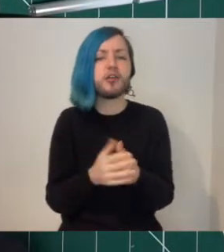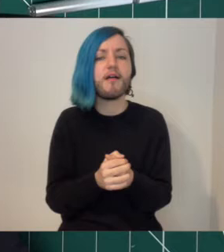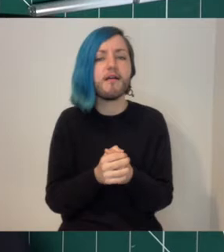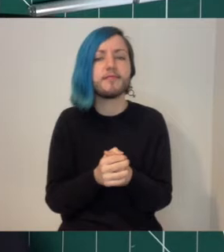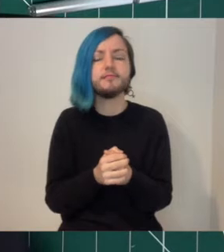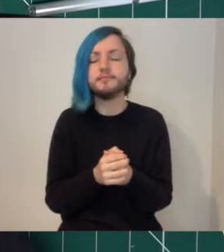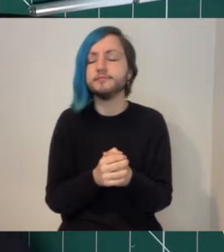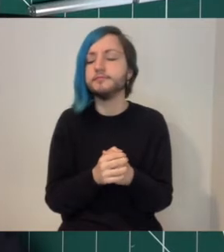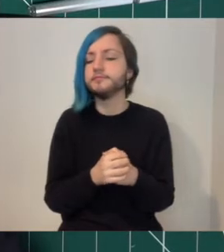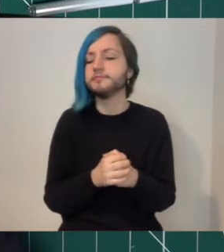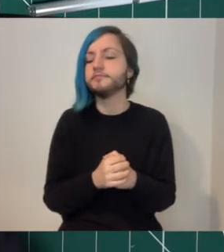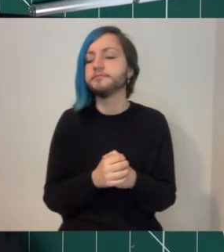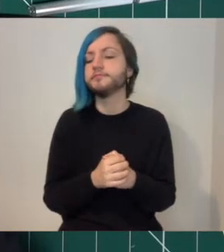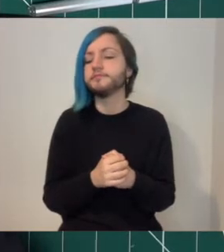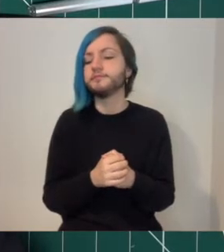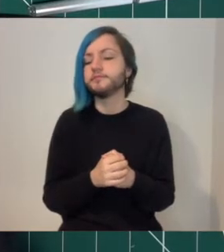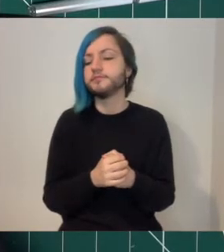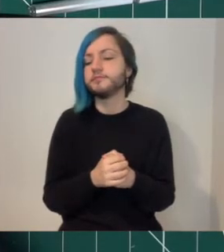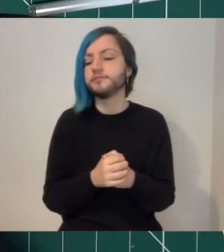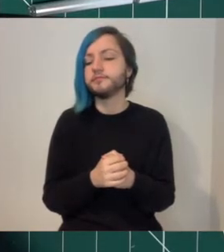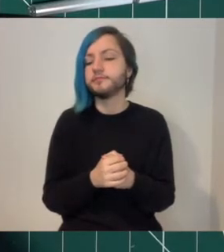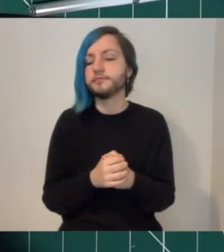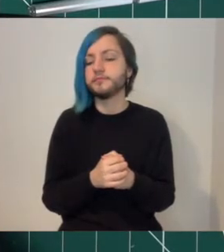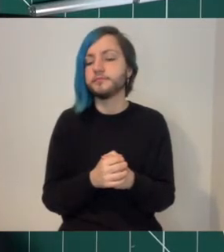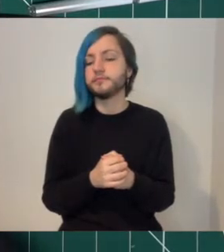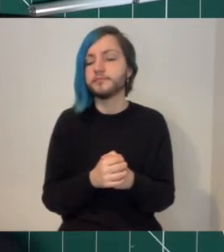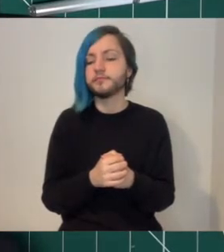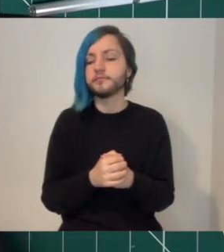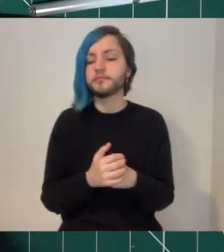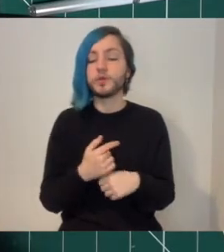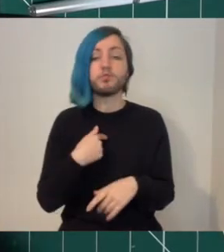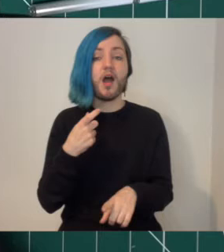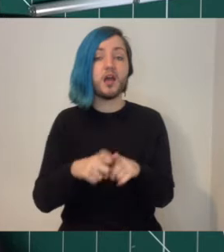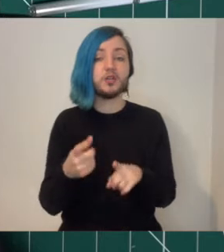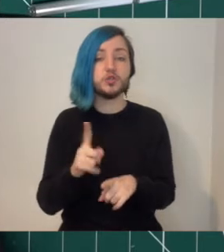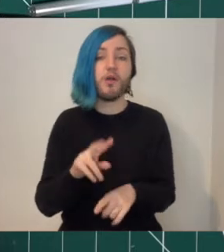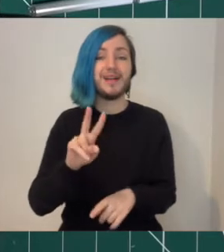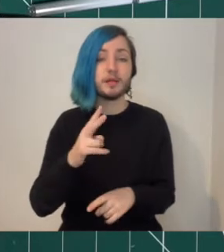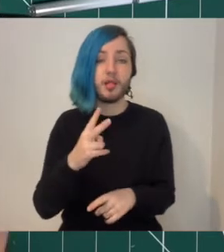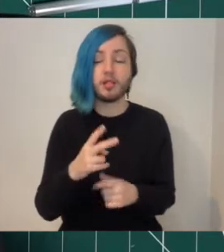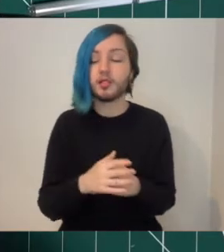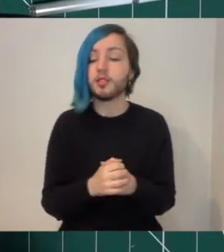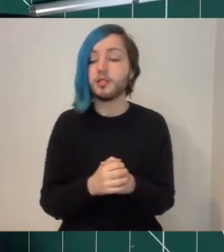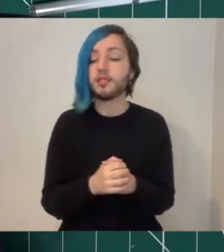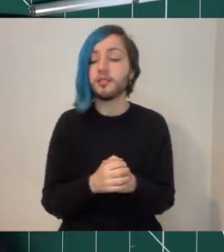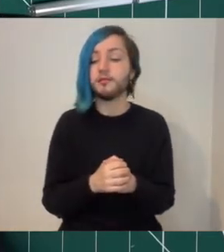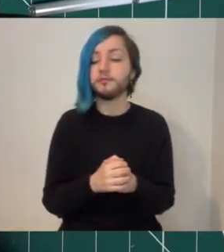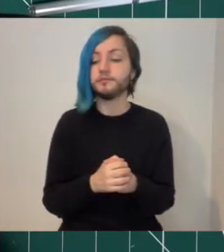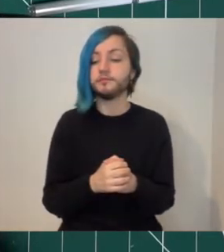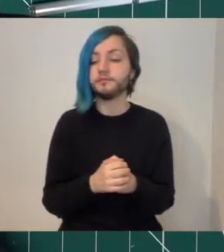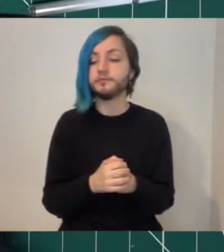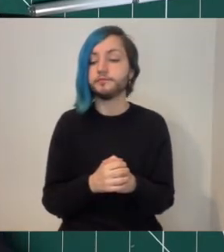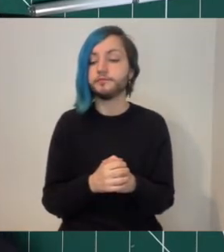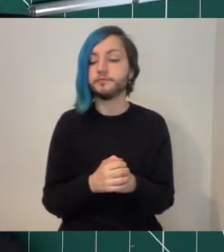sort of textural element to the designs. And you literally, what I do is I double layer the